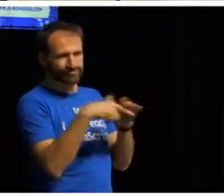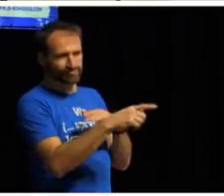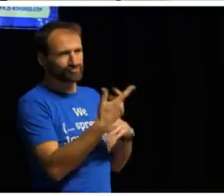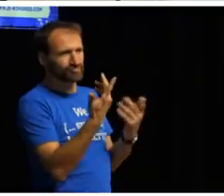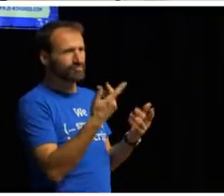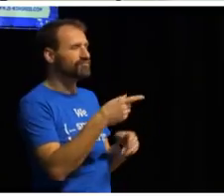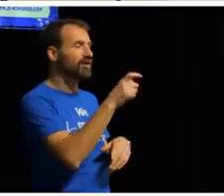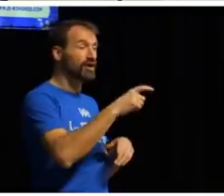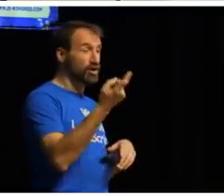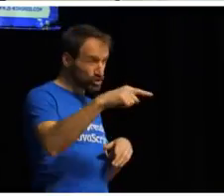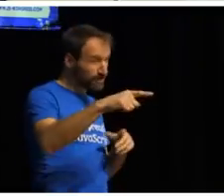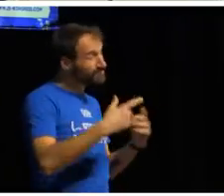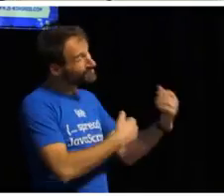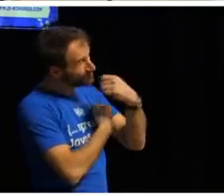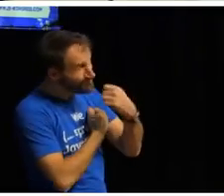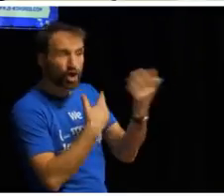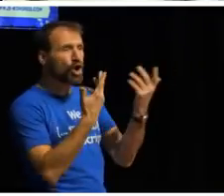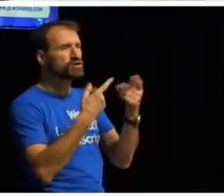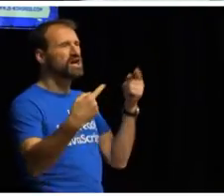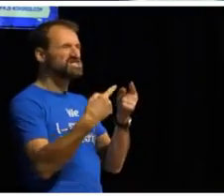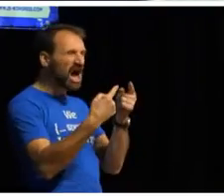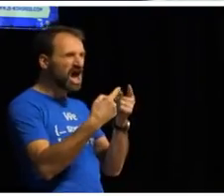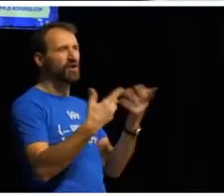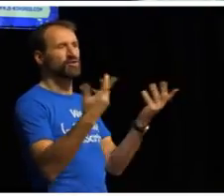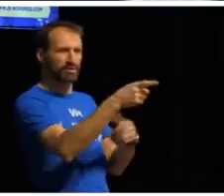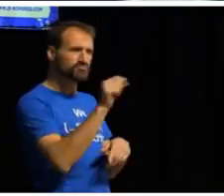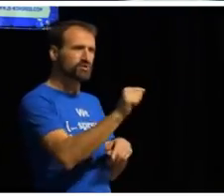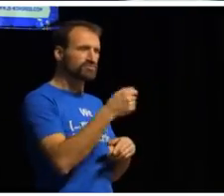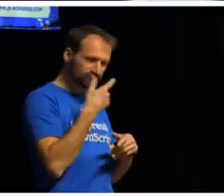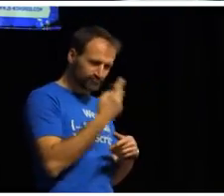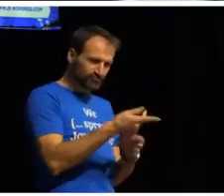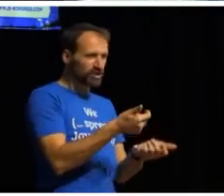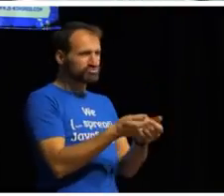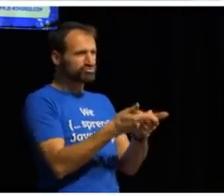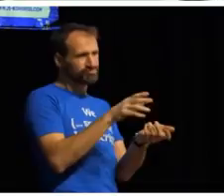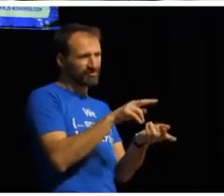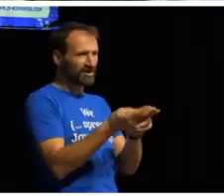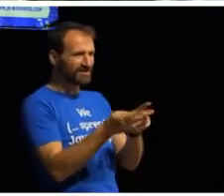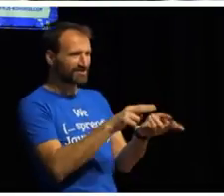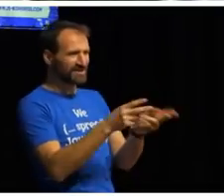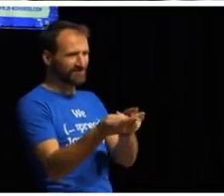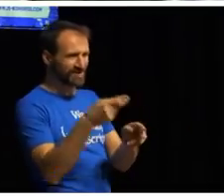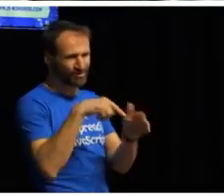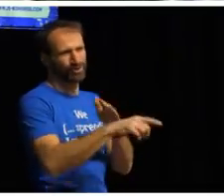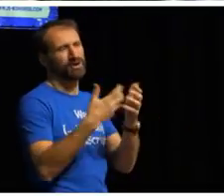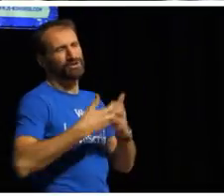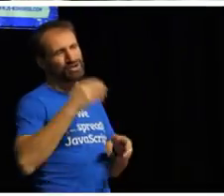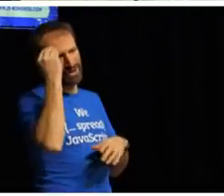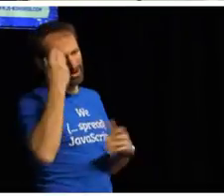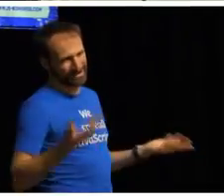to hug, are they going to fight, whatever. So there's a lot of stuff, from very serious stuff to a lot of fun stuff. It's a